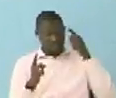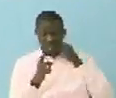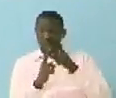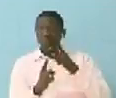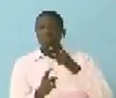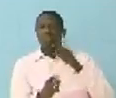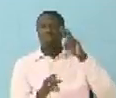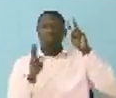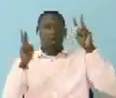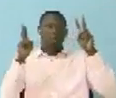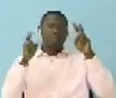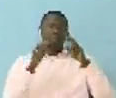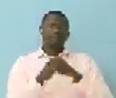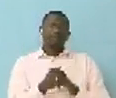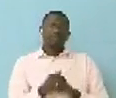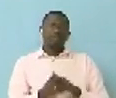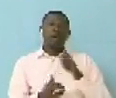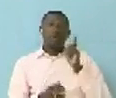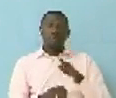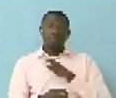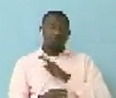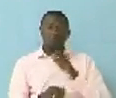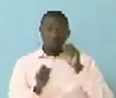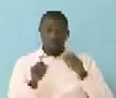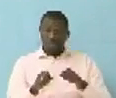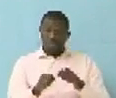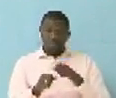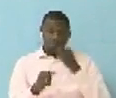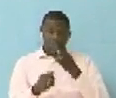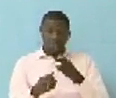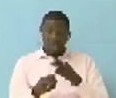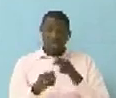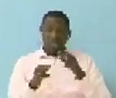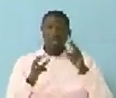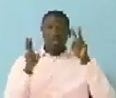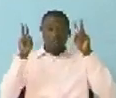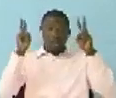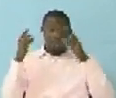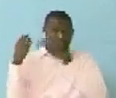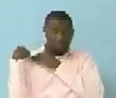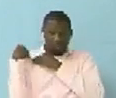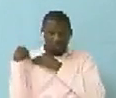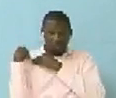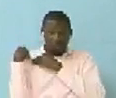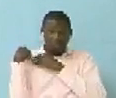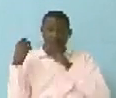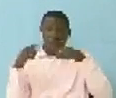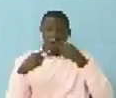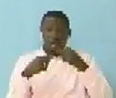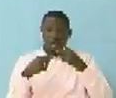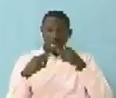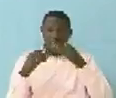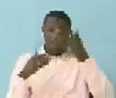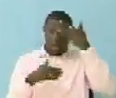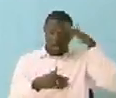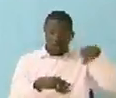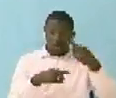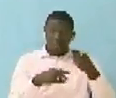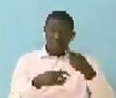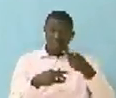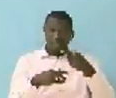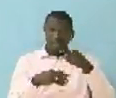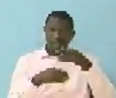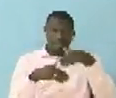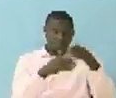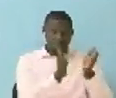But you cannot confirm that Yaya Jammeh was responsible, ultimately, for the conduct of the panel. For the conduct of the